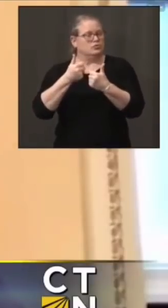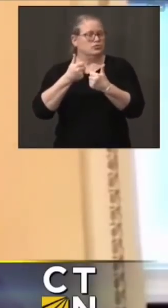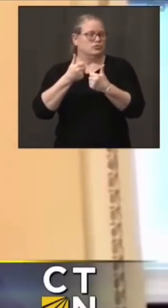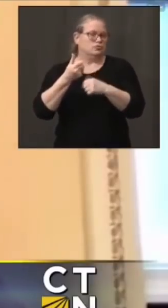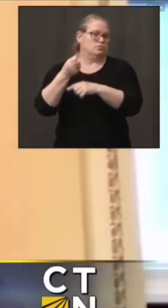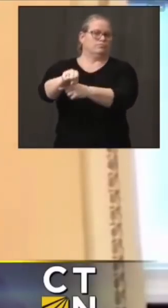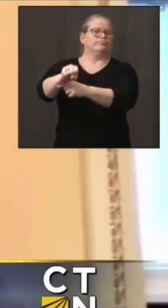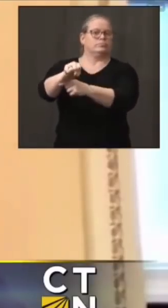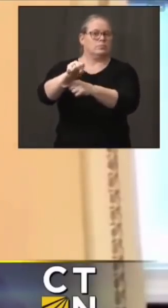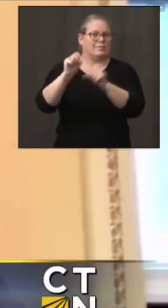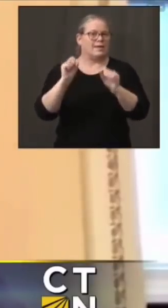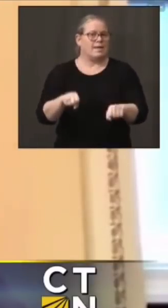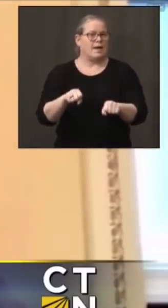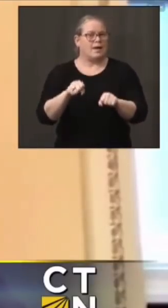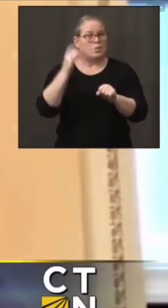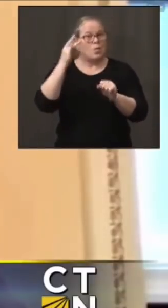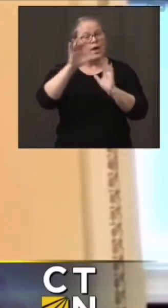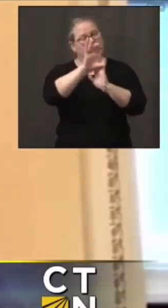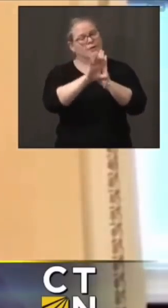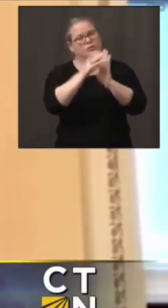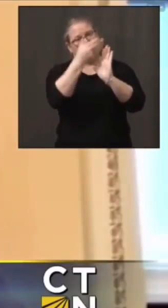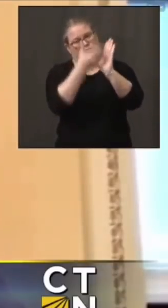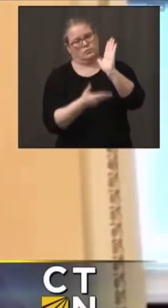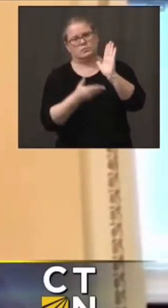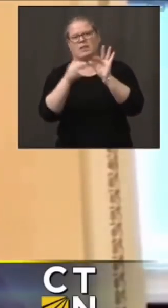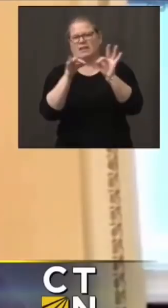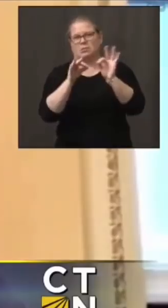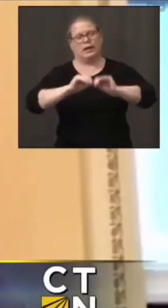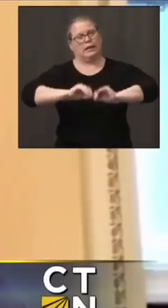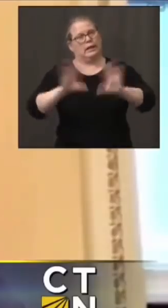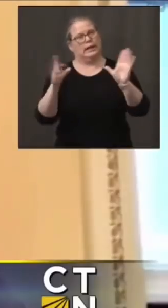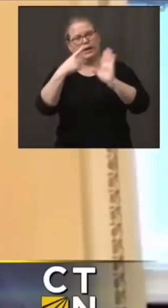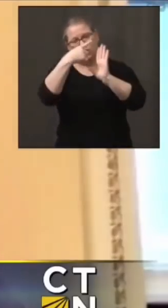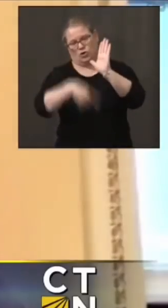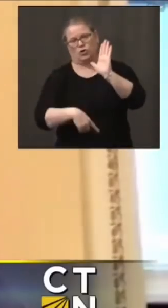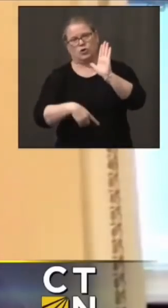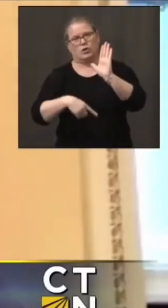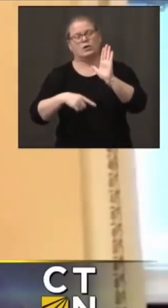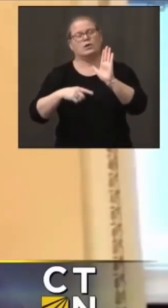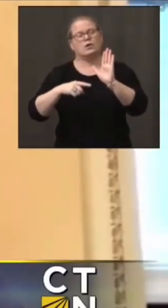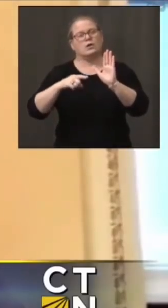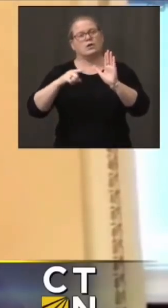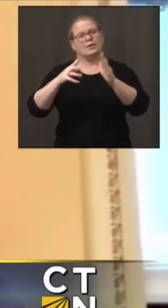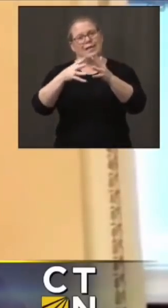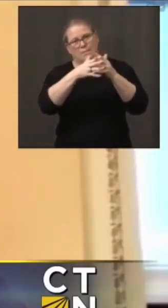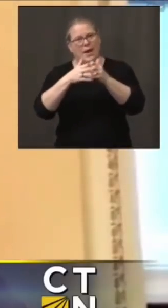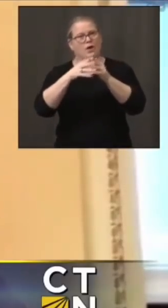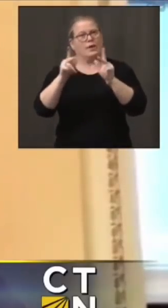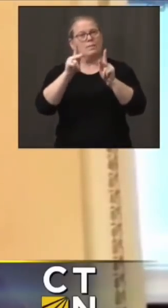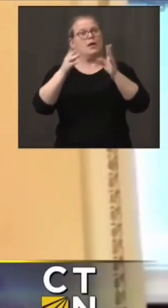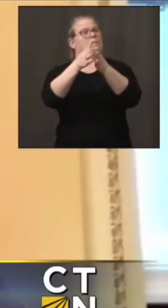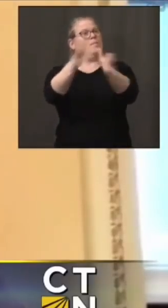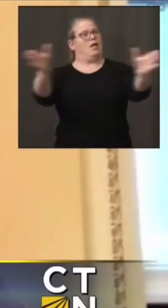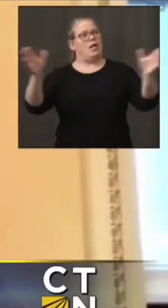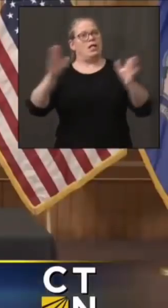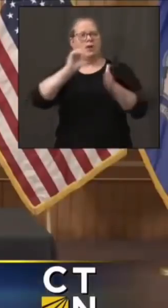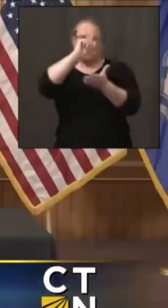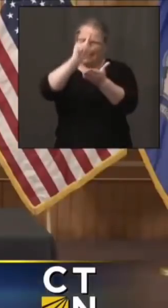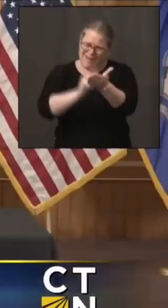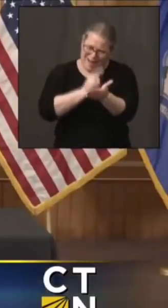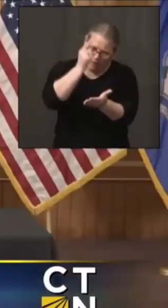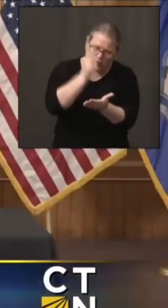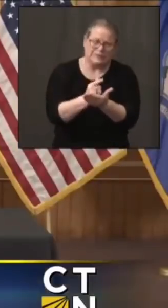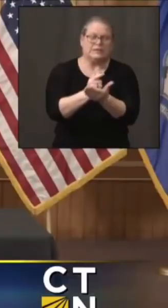Constitution says that the American people should be guaranteed a peaceful transition of power.